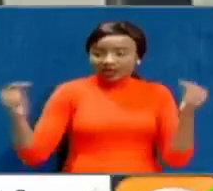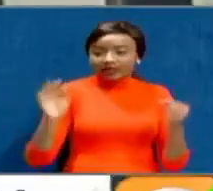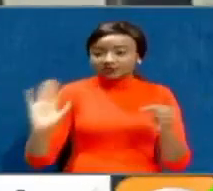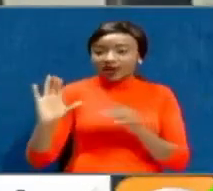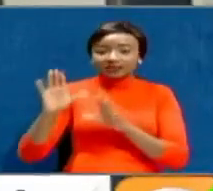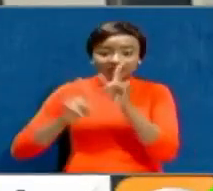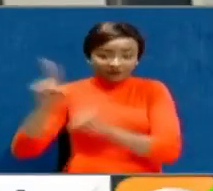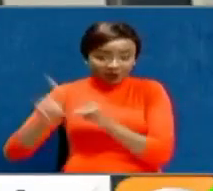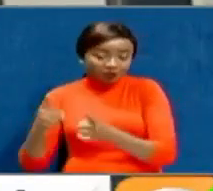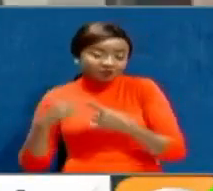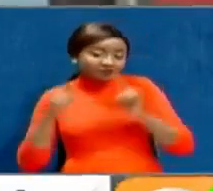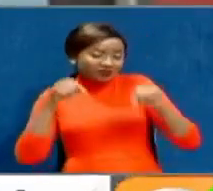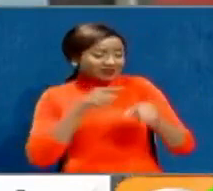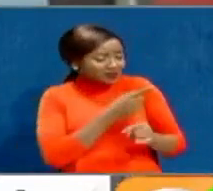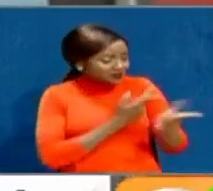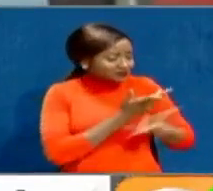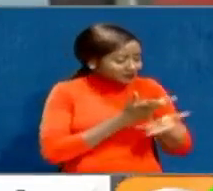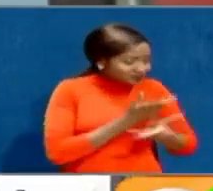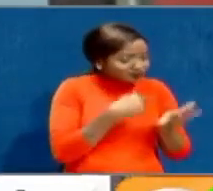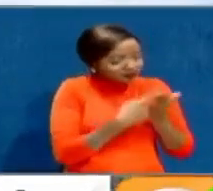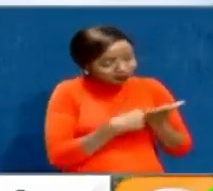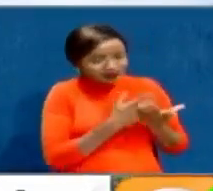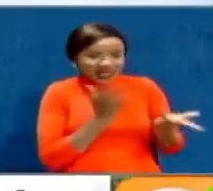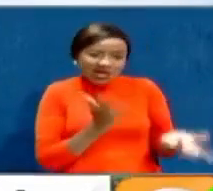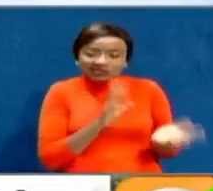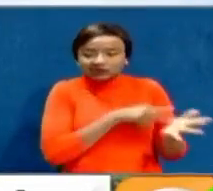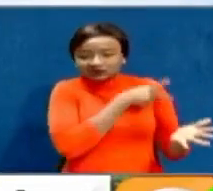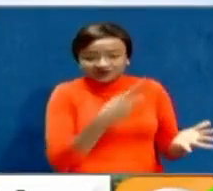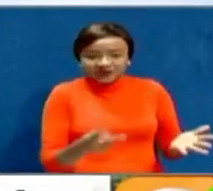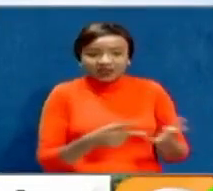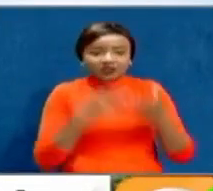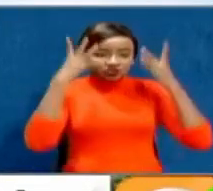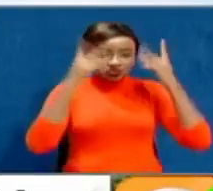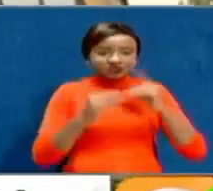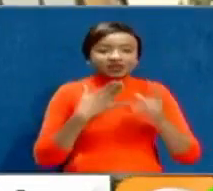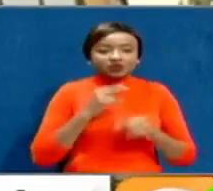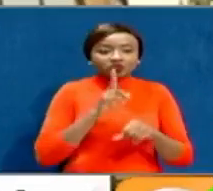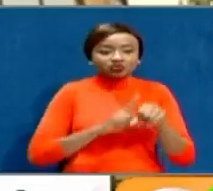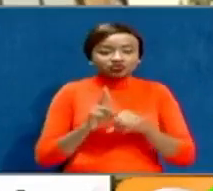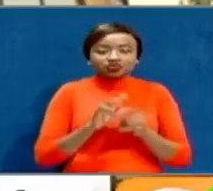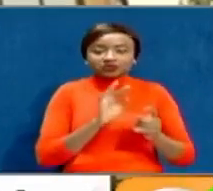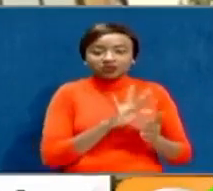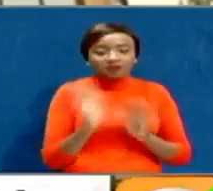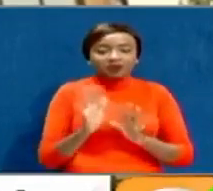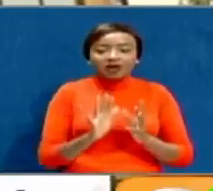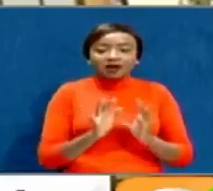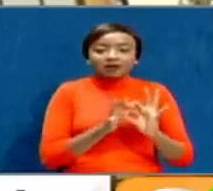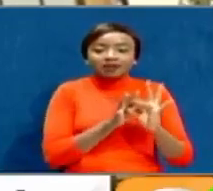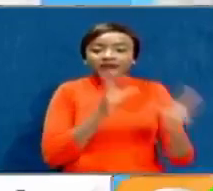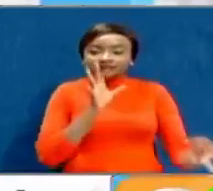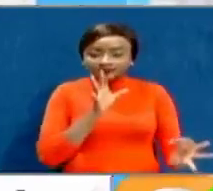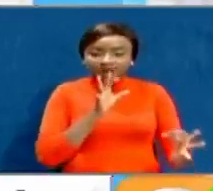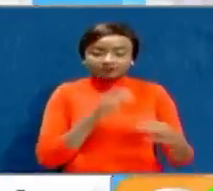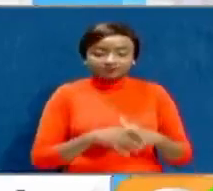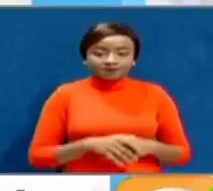leader. However, the deal has faced numerous hurdles as the two firms sought clearance to execute the affair. This included a suspension order of the